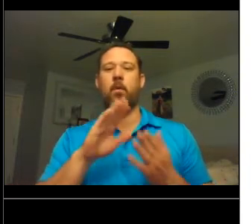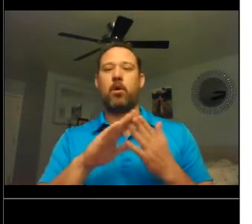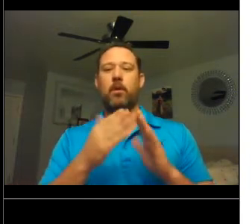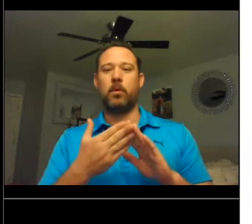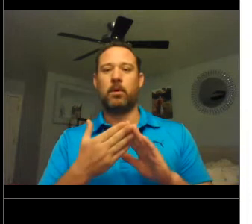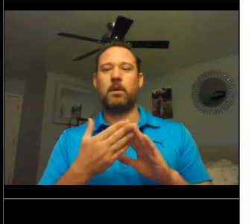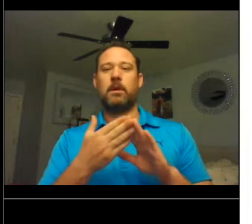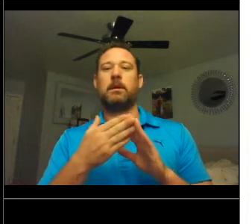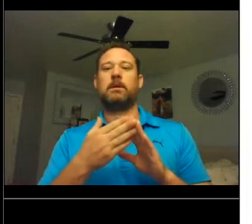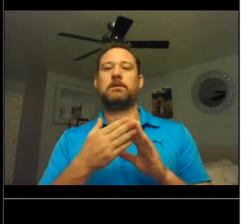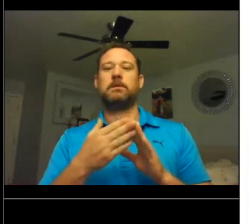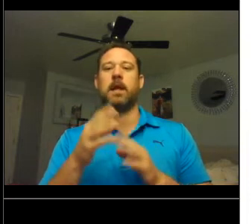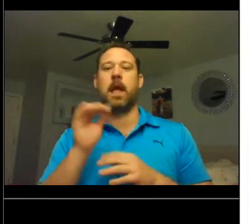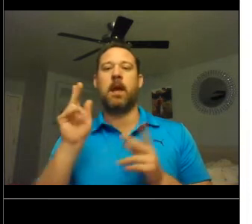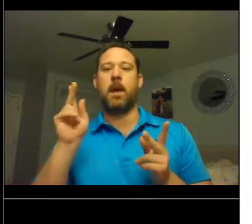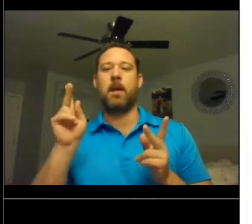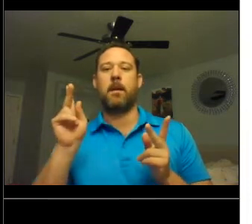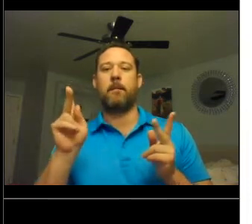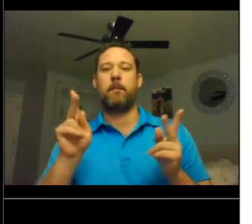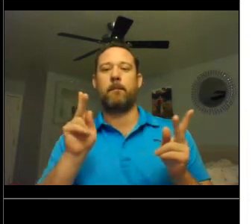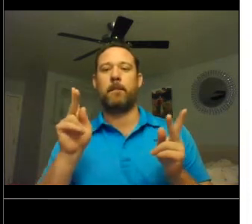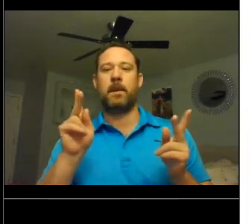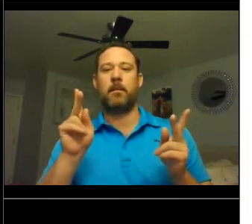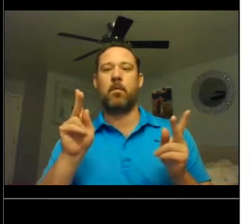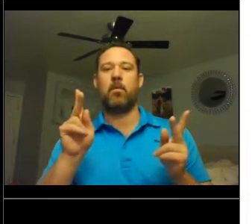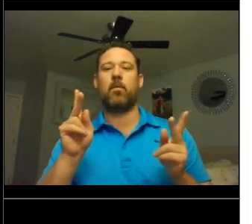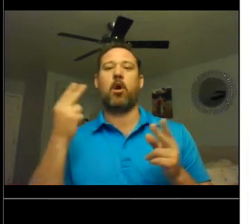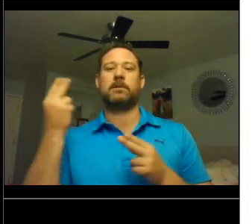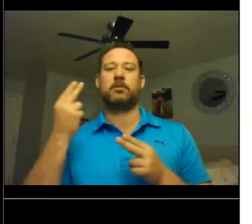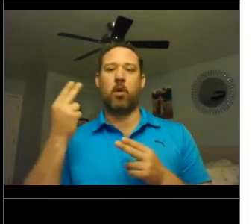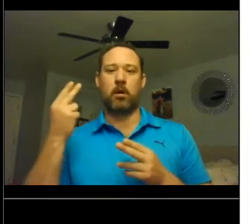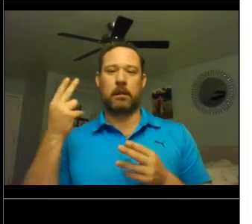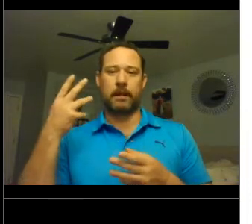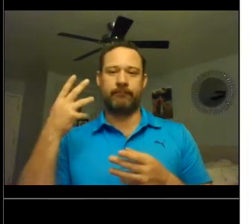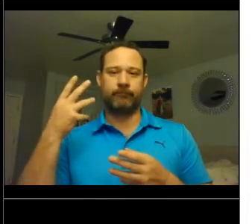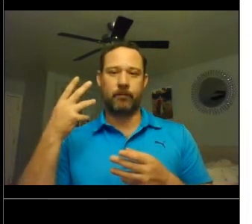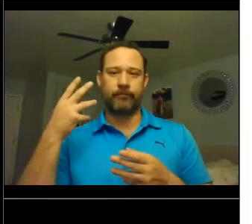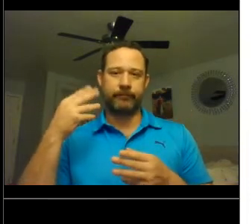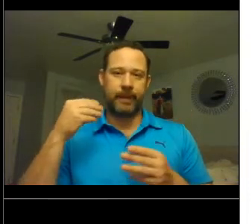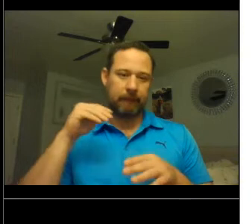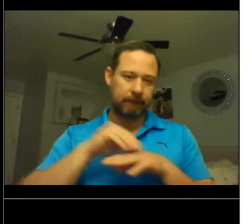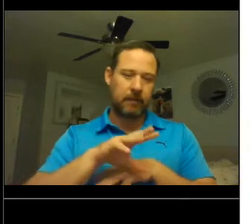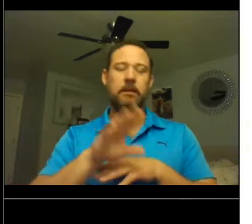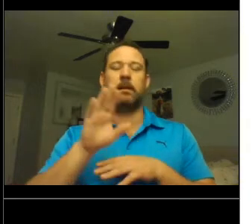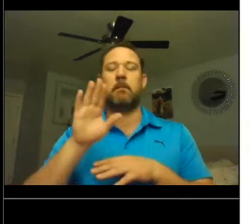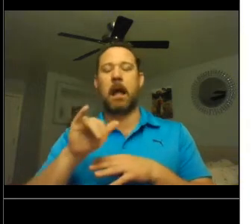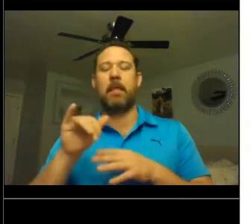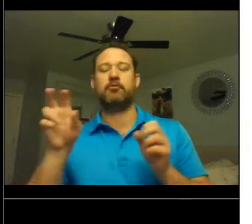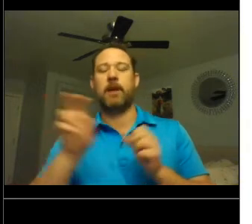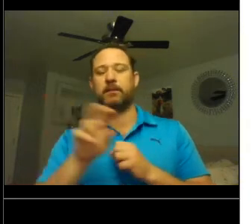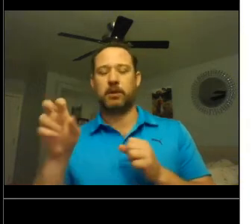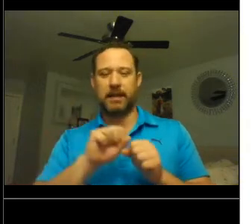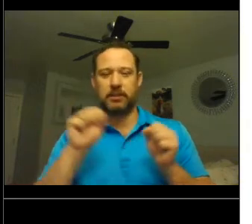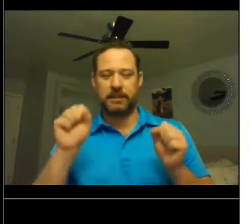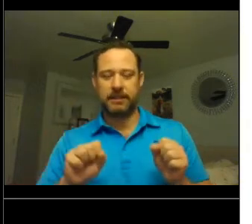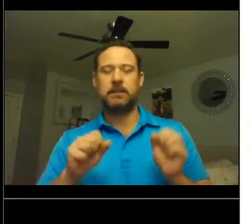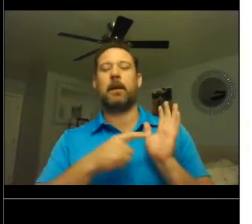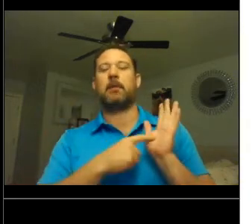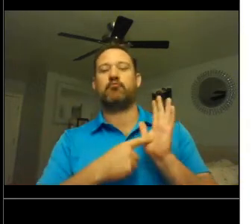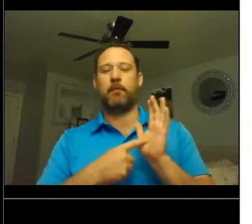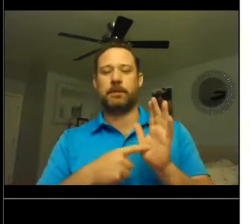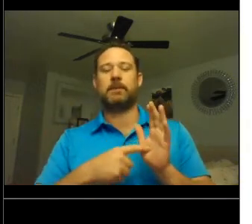and people that are historically marginalized or are marginalized by our transportation system, and then also represent a